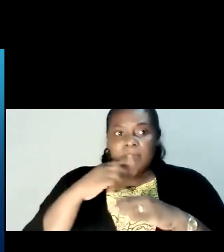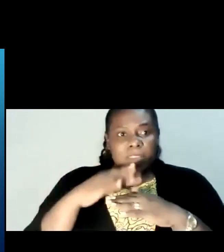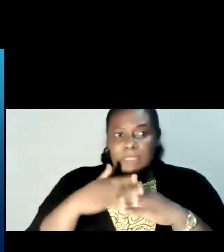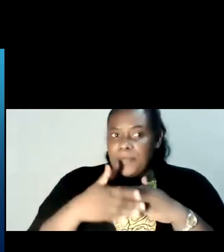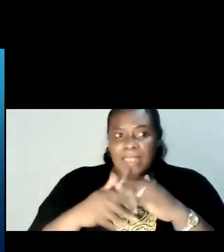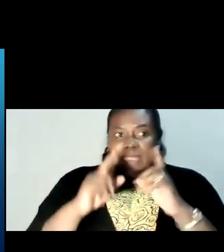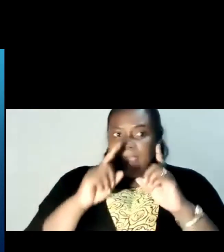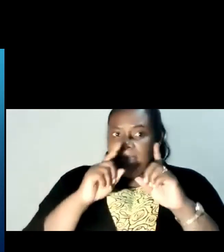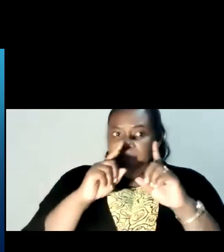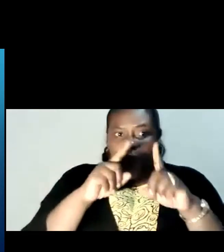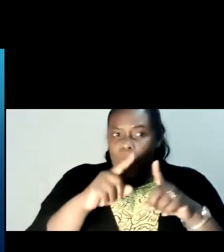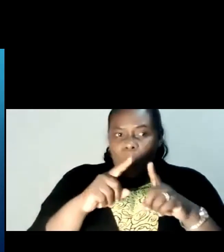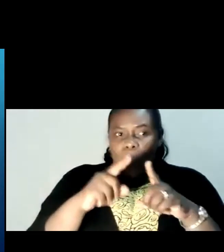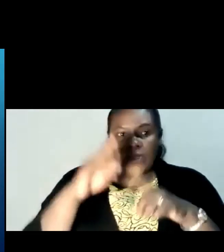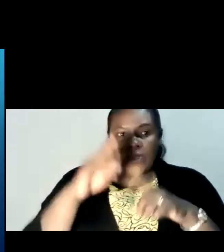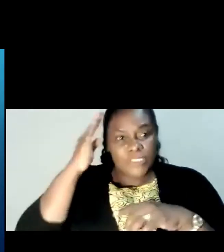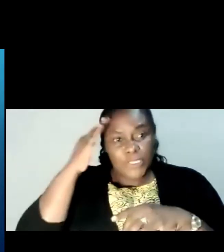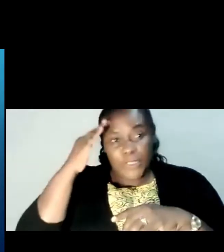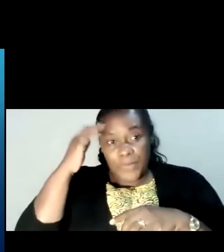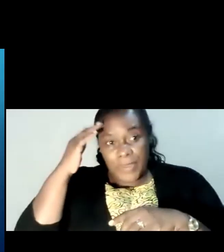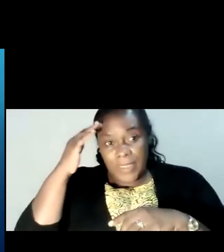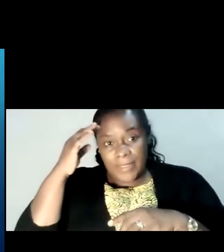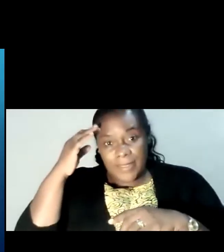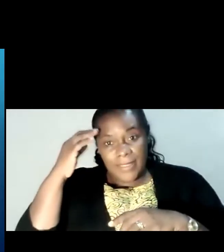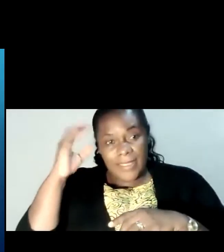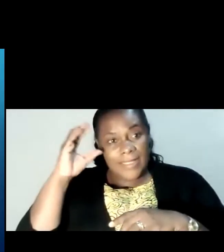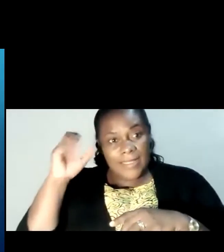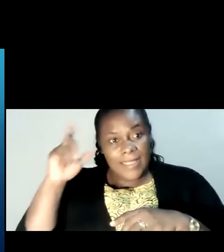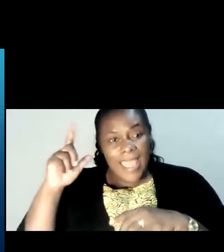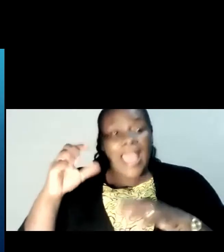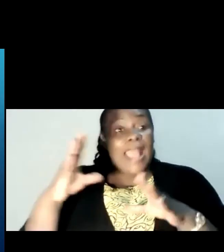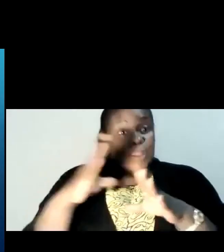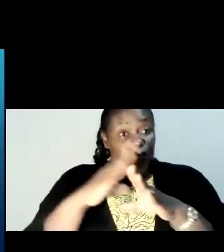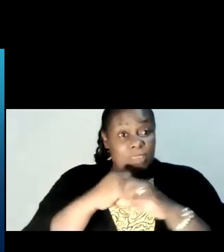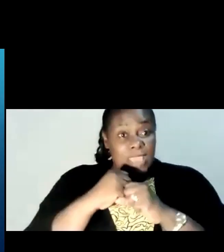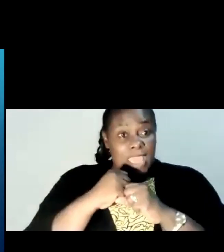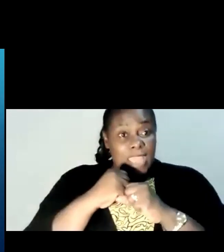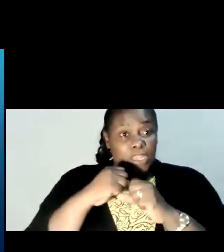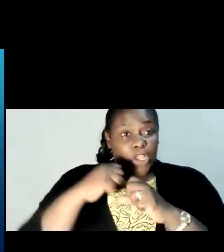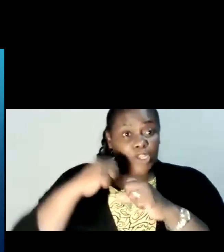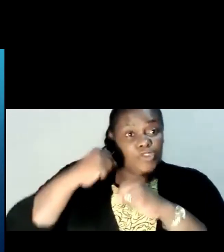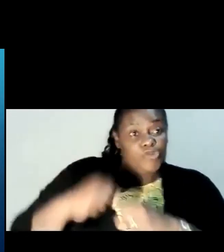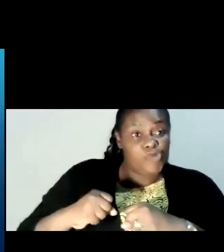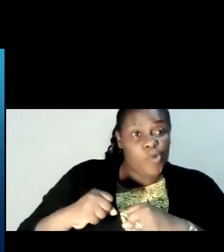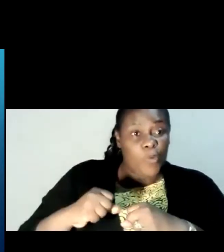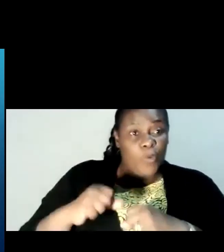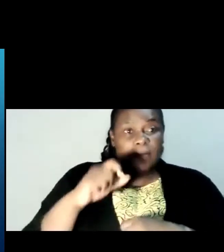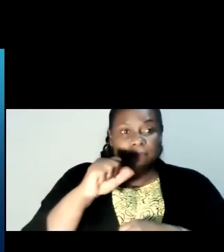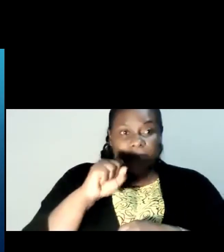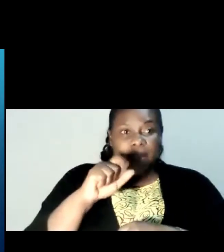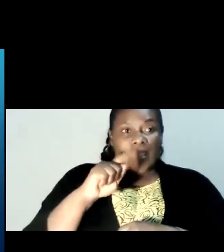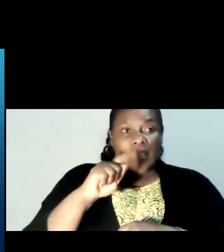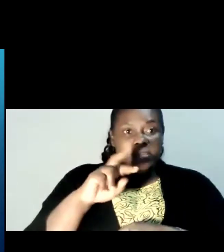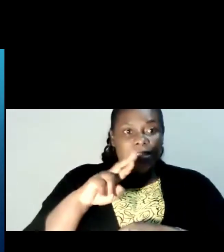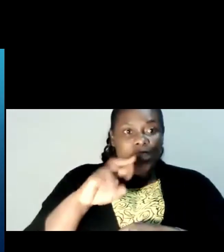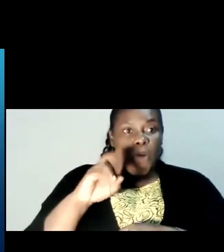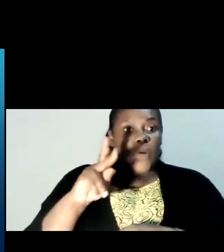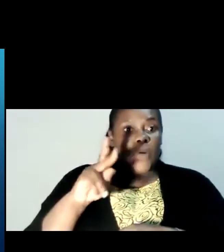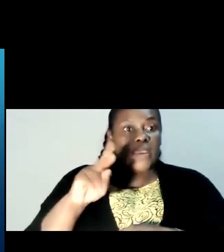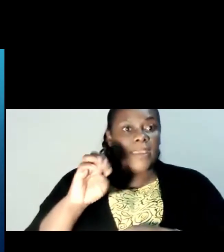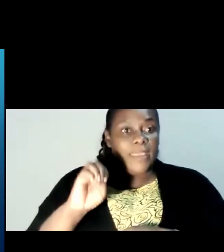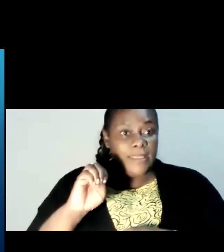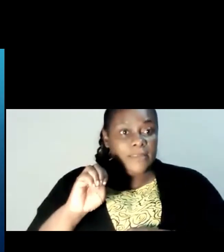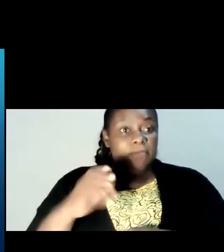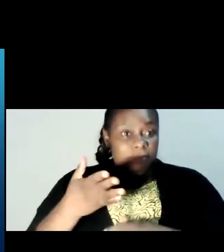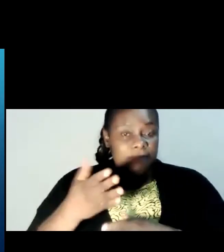brain, to the cells in the brain, and you can get a stroke. So eating fatty foods can lead to these problems.